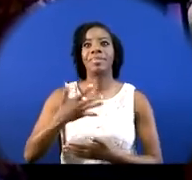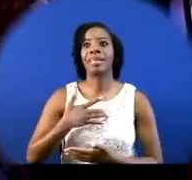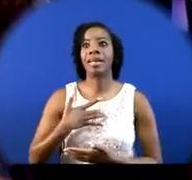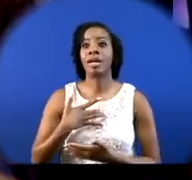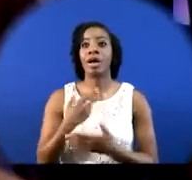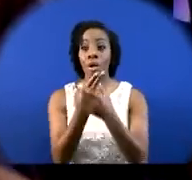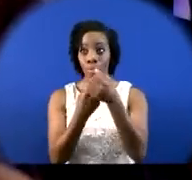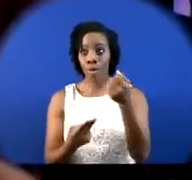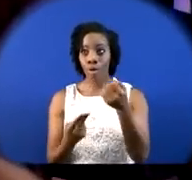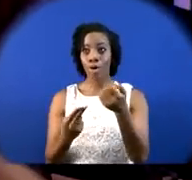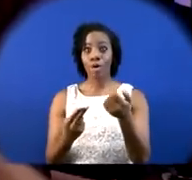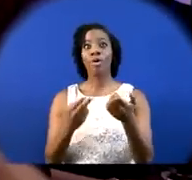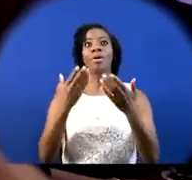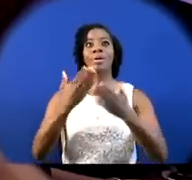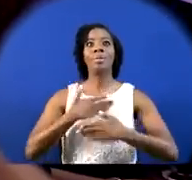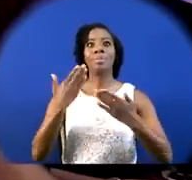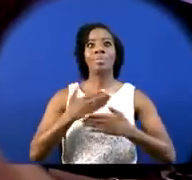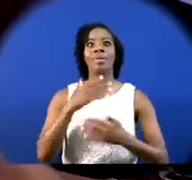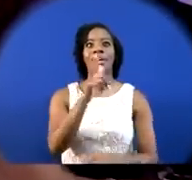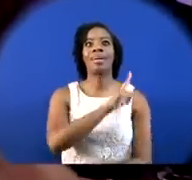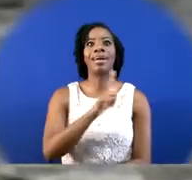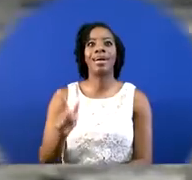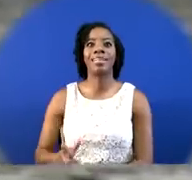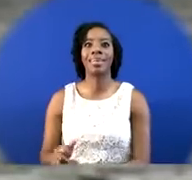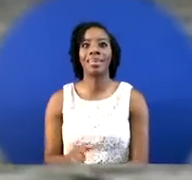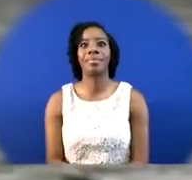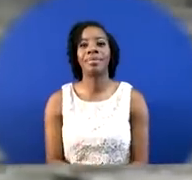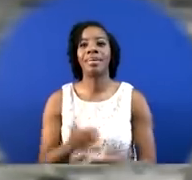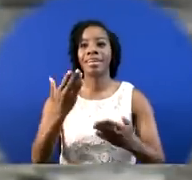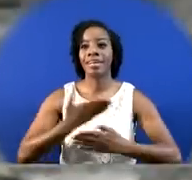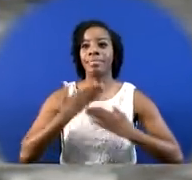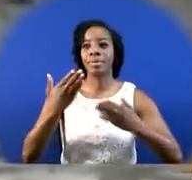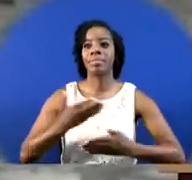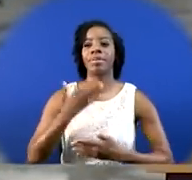you. Praise the Lord. Wonderful. Bless you, Brother Brown. Let's sing.